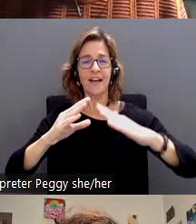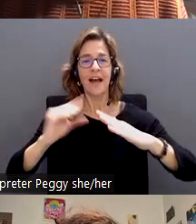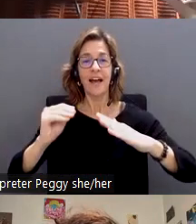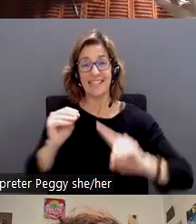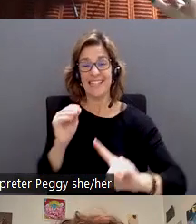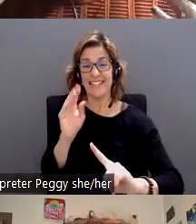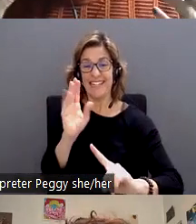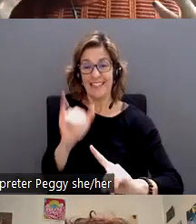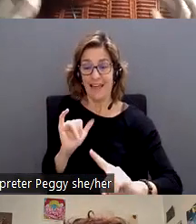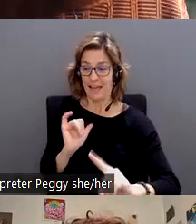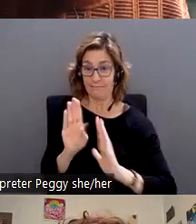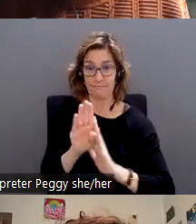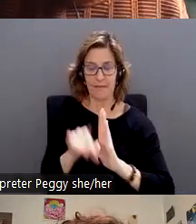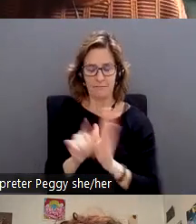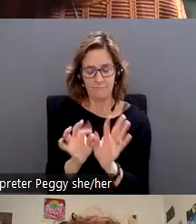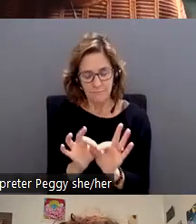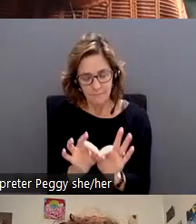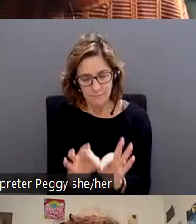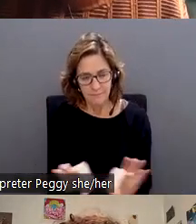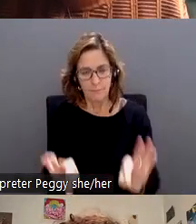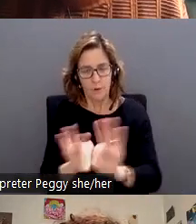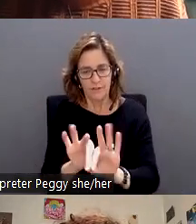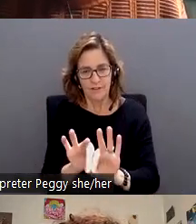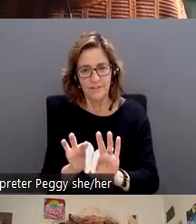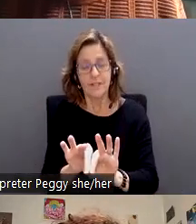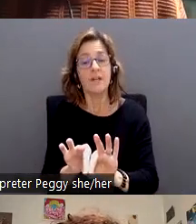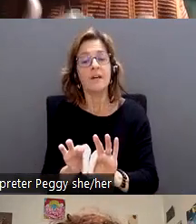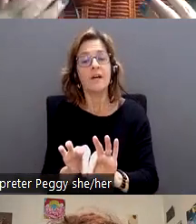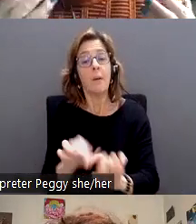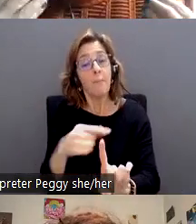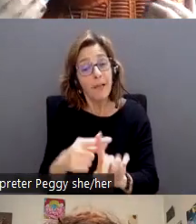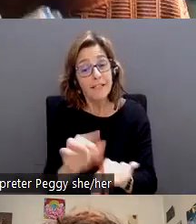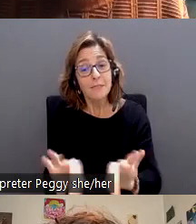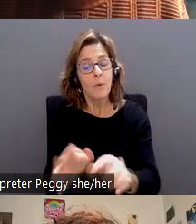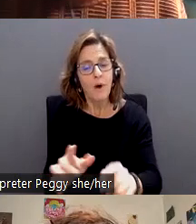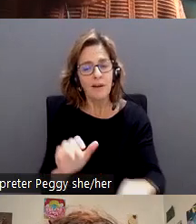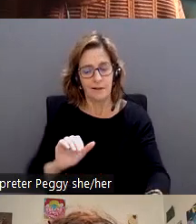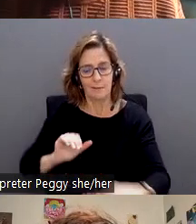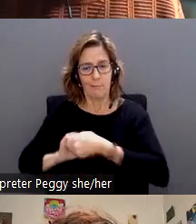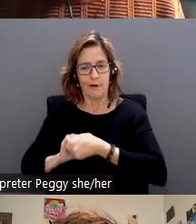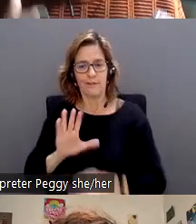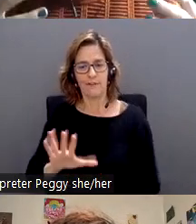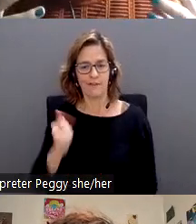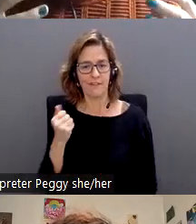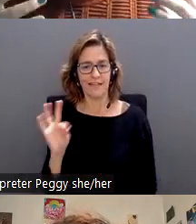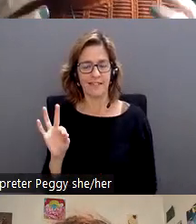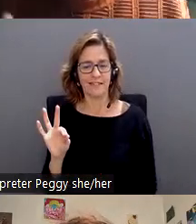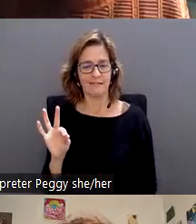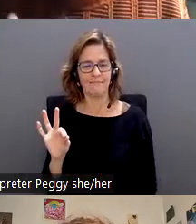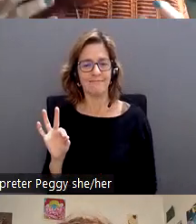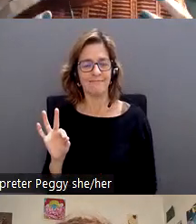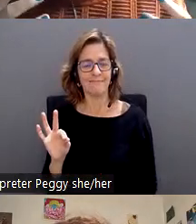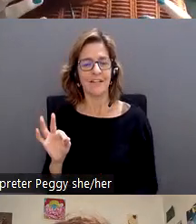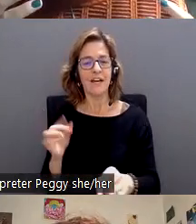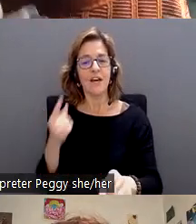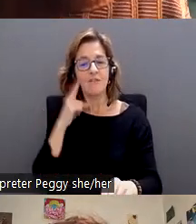important to have the 519 as a partner to do as much as we possibly can to